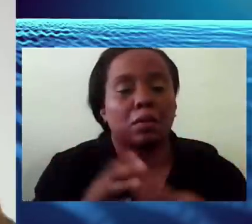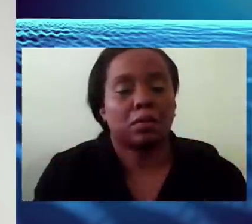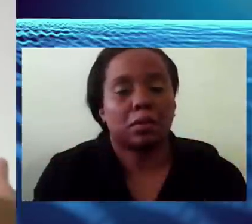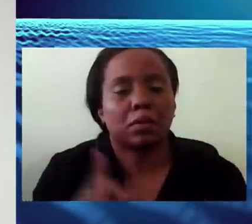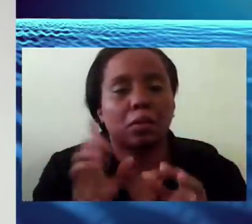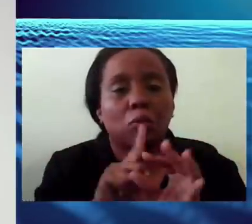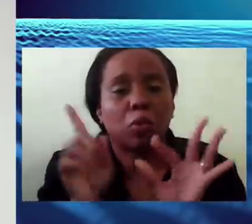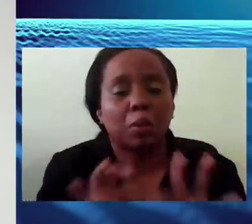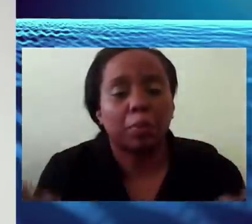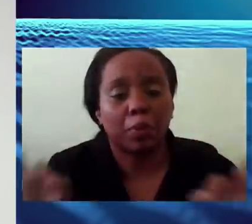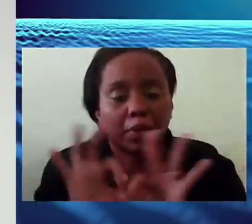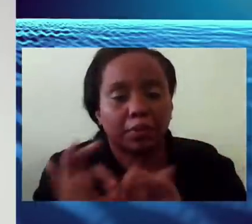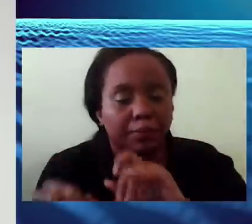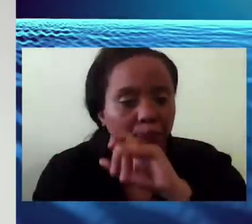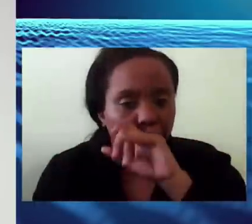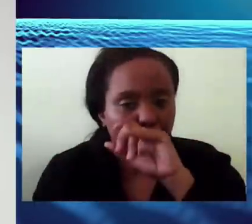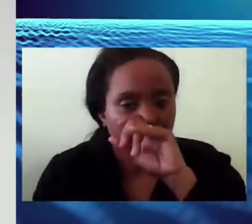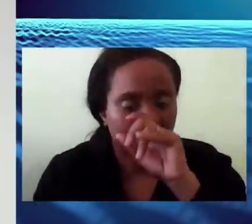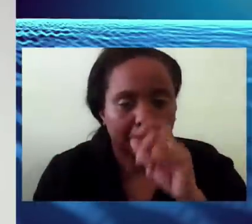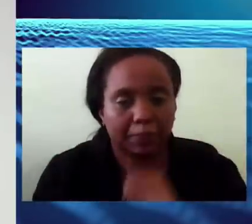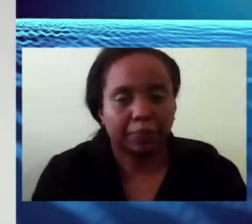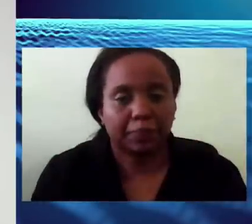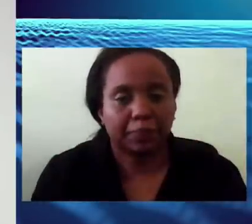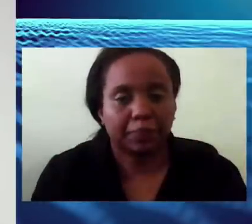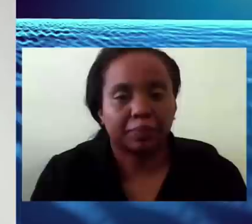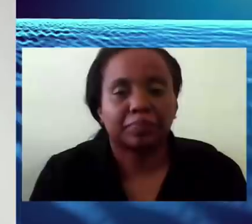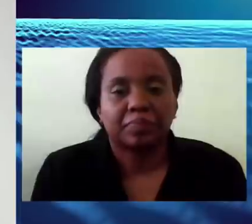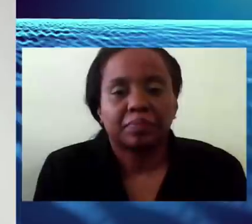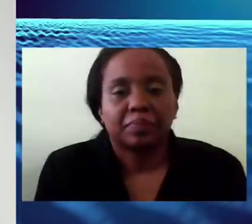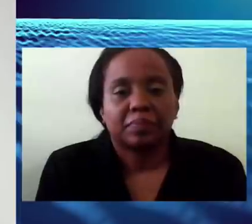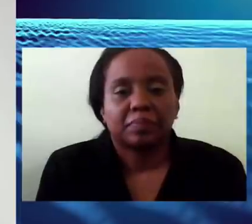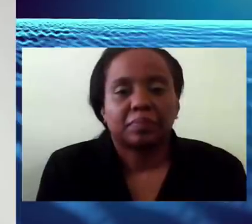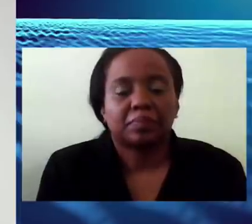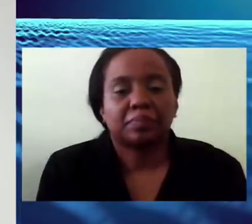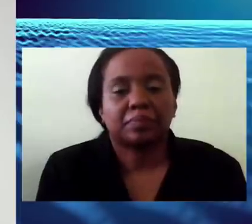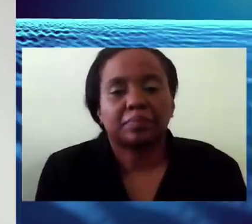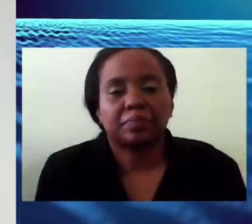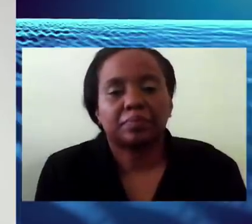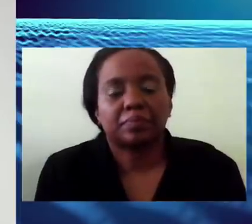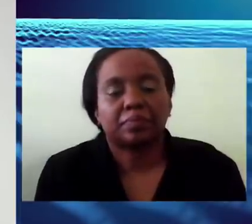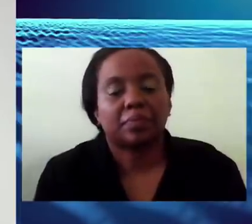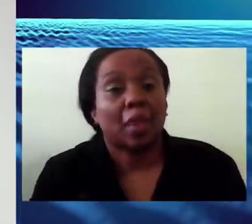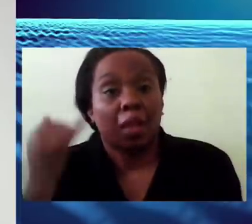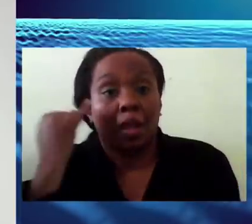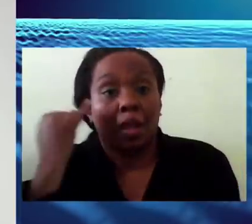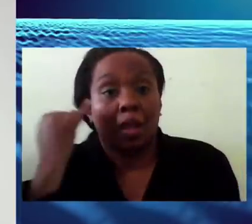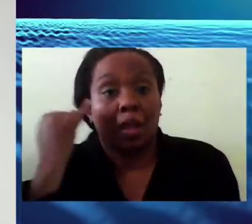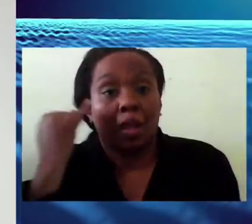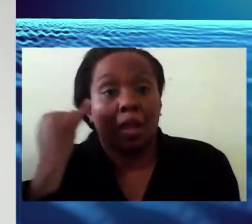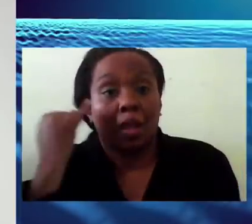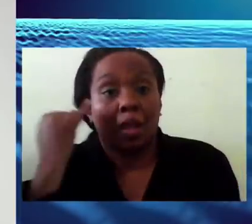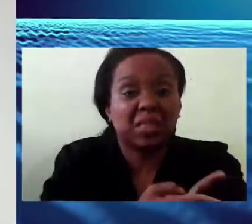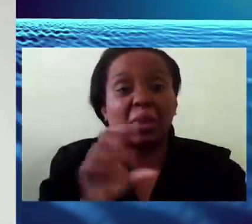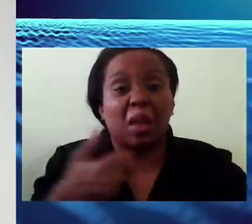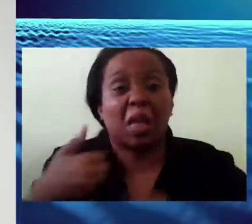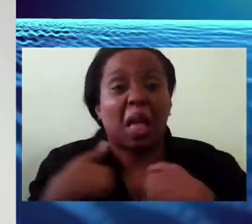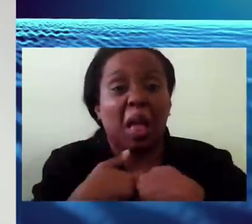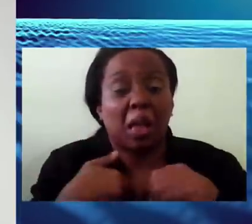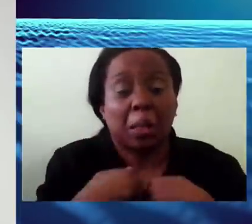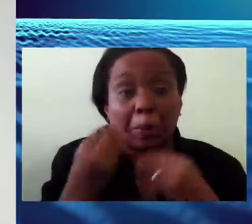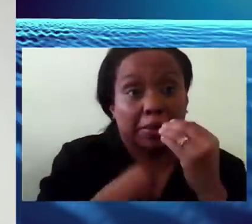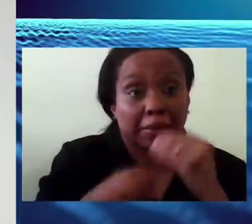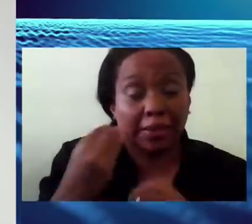There are even further long-term effects we're going to be getting from the sheep and cattle as well too, because the ash is so abrasive